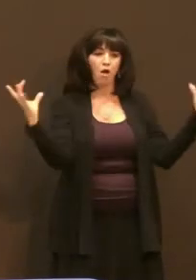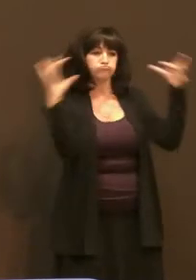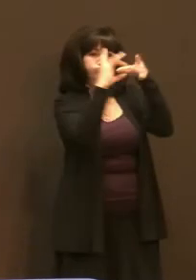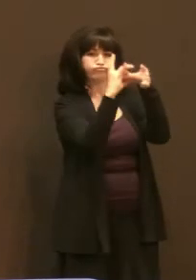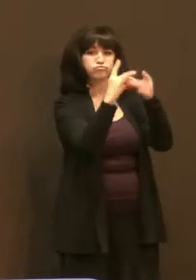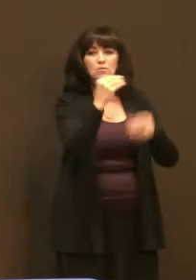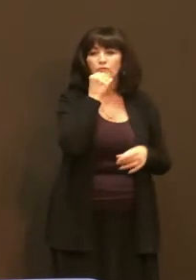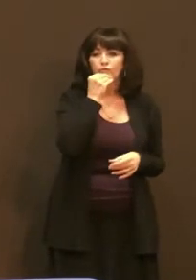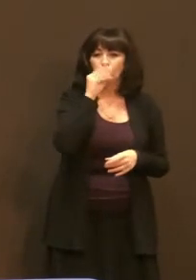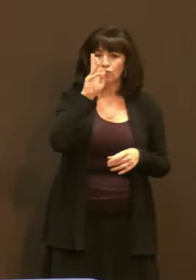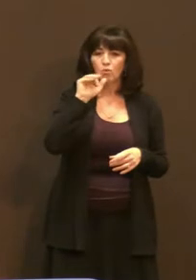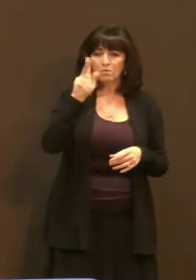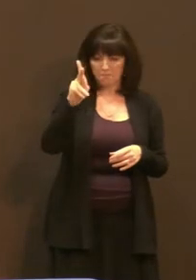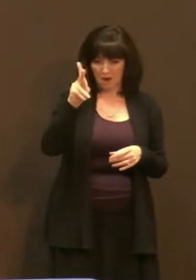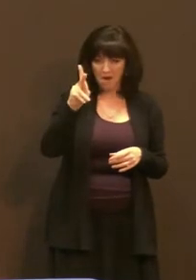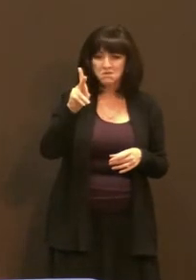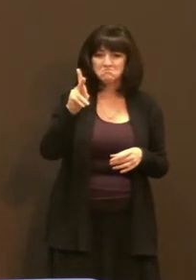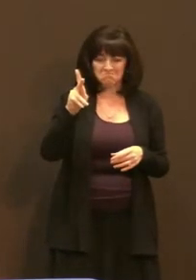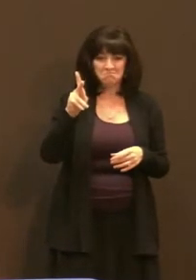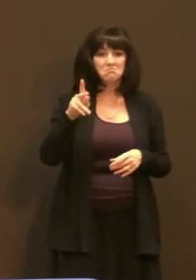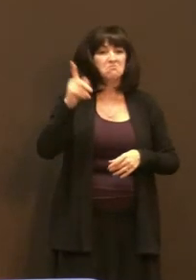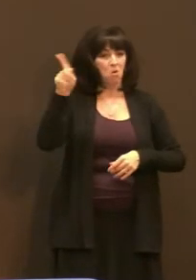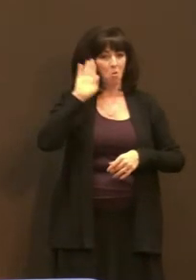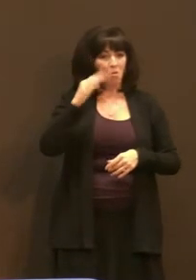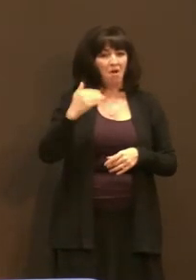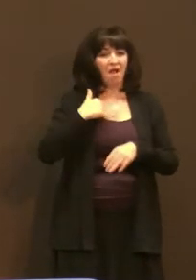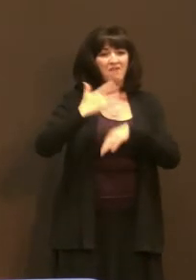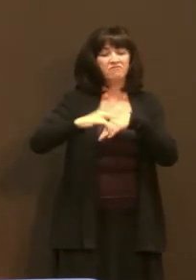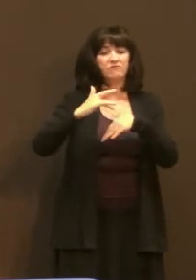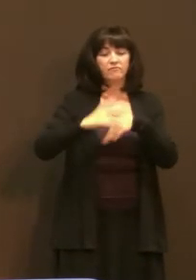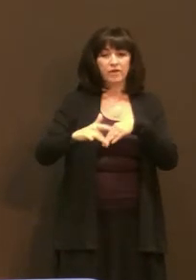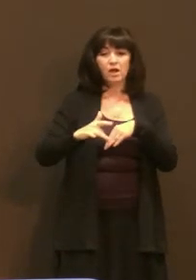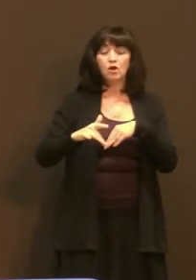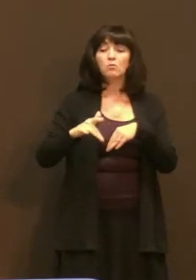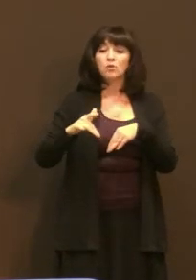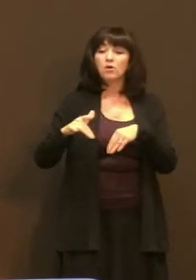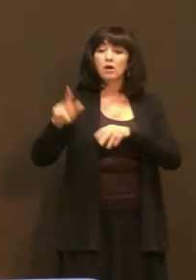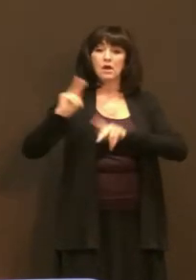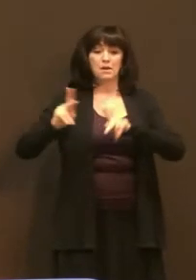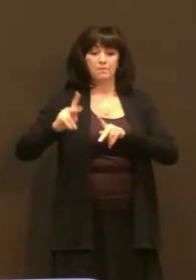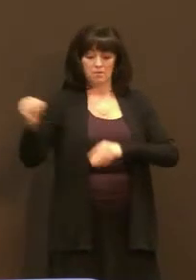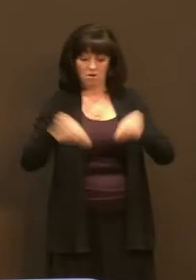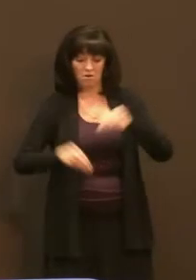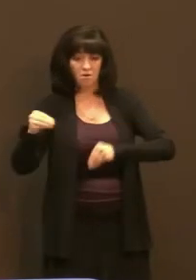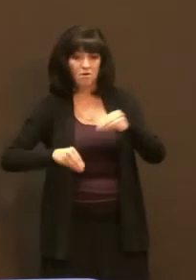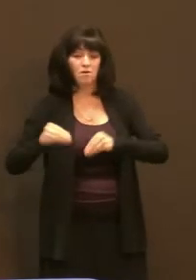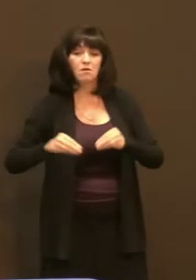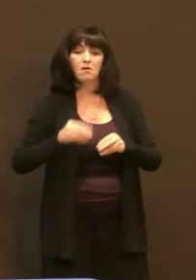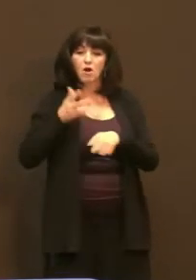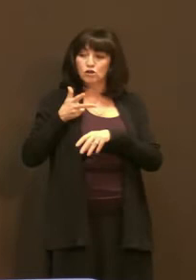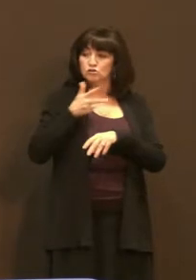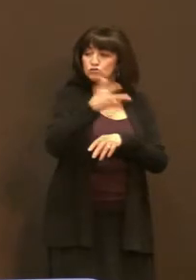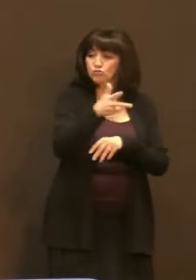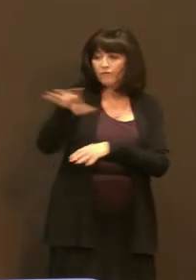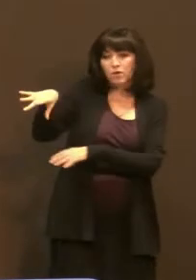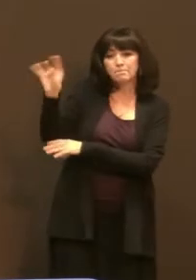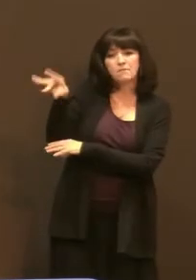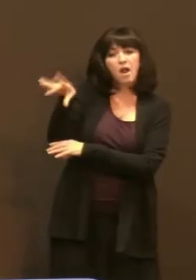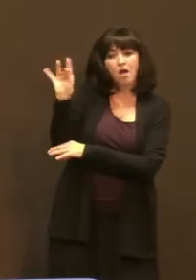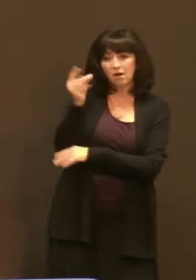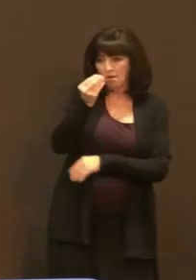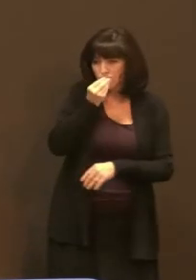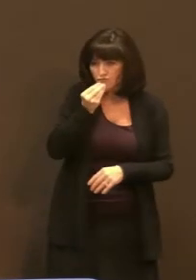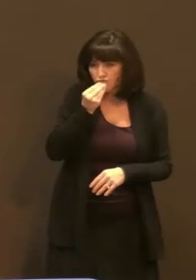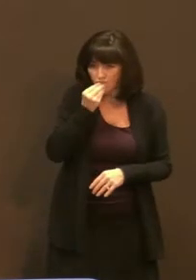be planning potentially a drive-through pantry in each county in the upcoming several weeks, so we're going to support them any way we can with that.